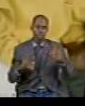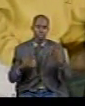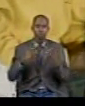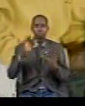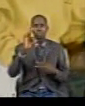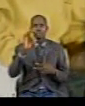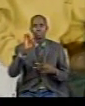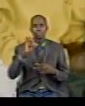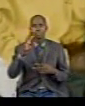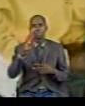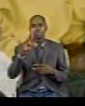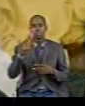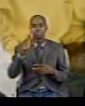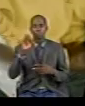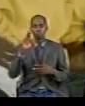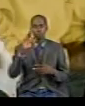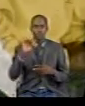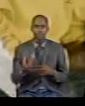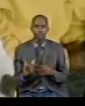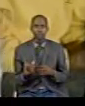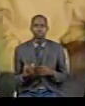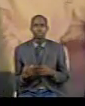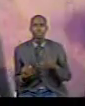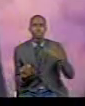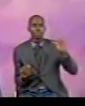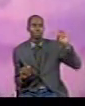1, 2, 3, March for you.